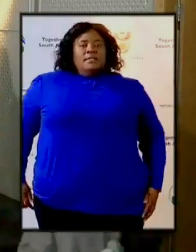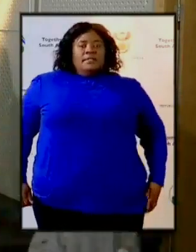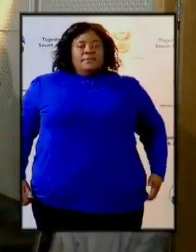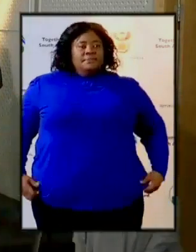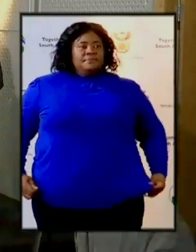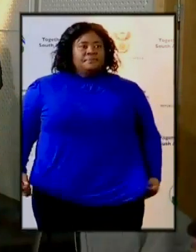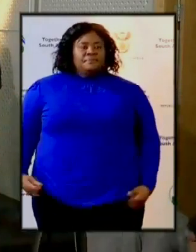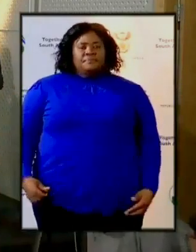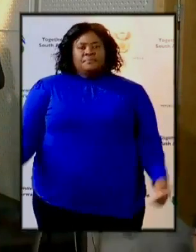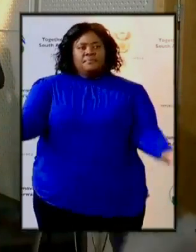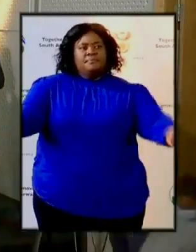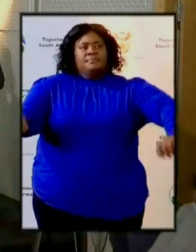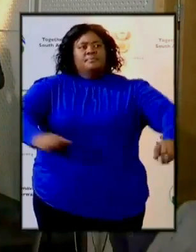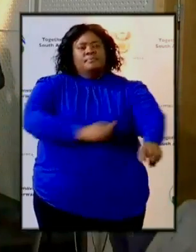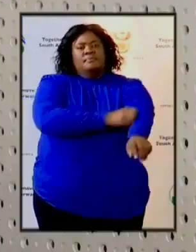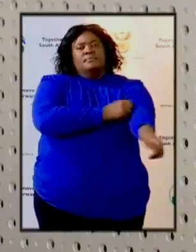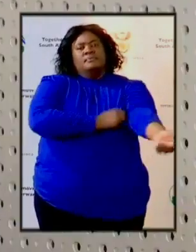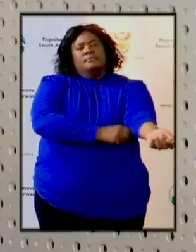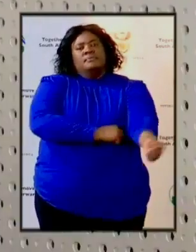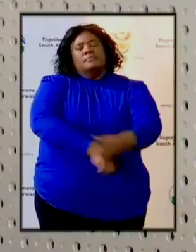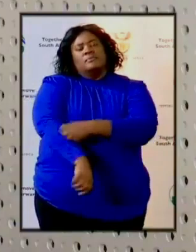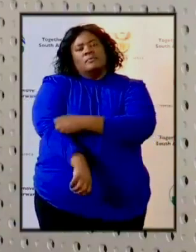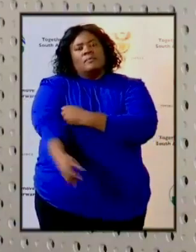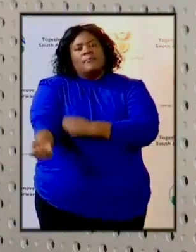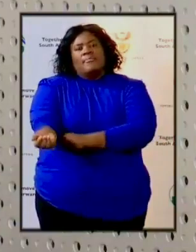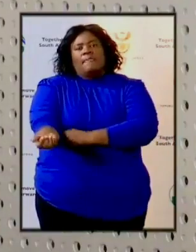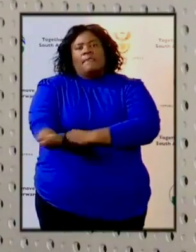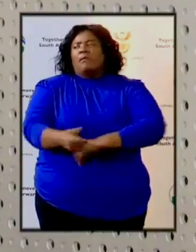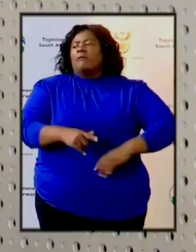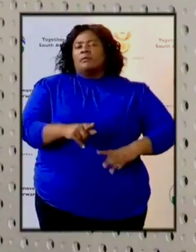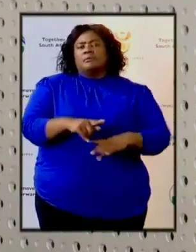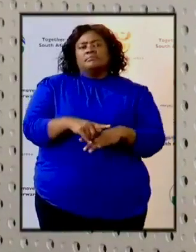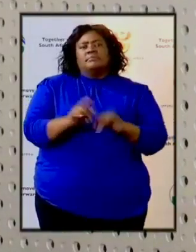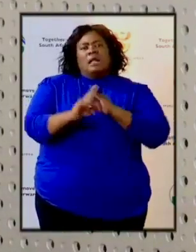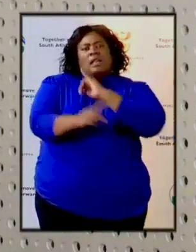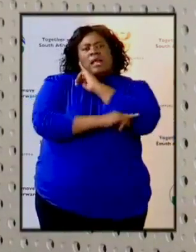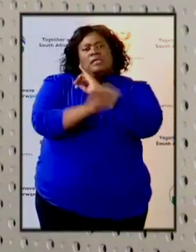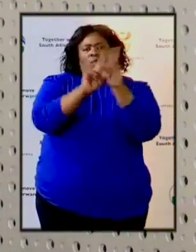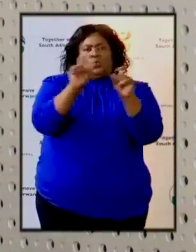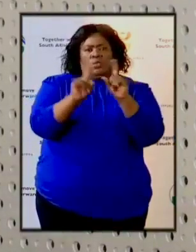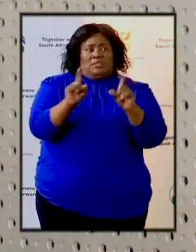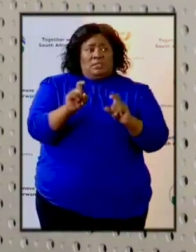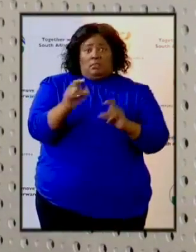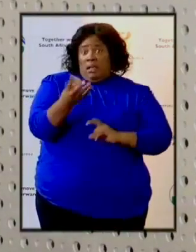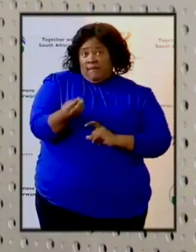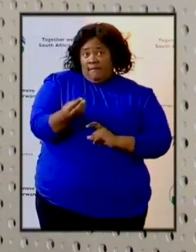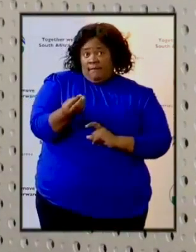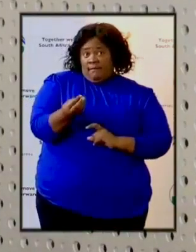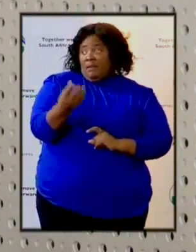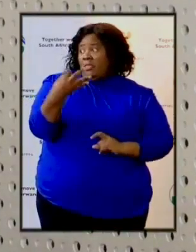We will take the last rounds of questions. Are there any? Oh, we've got